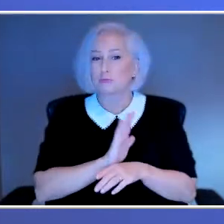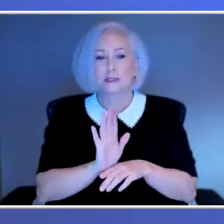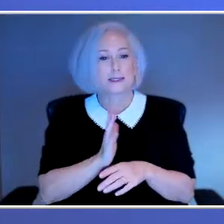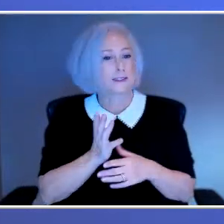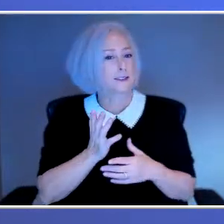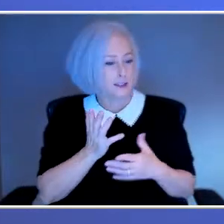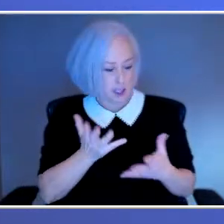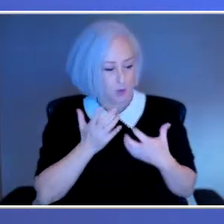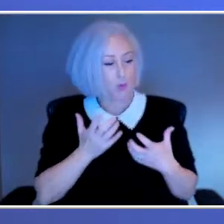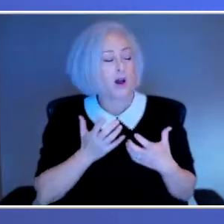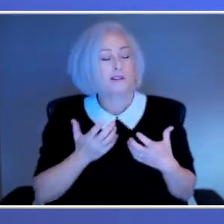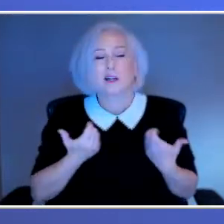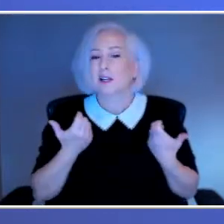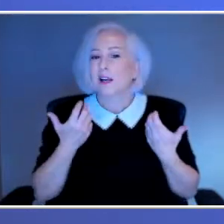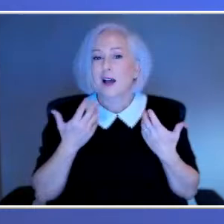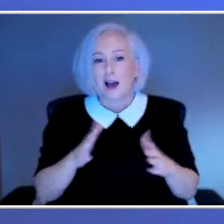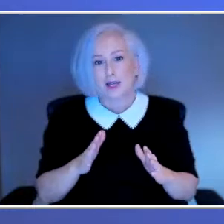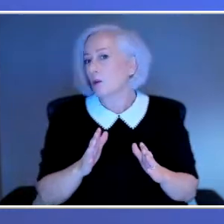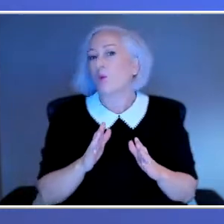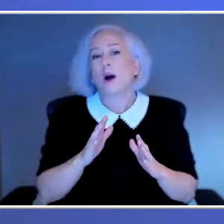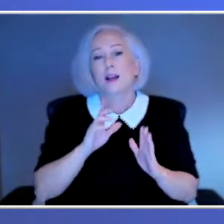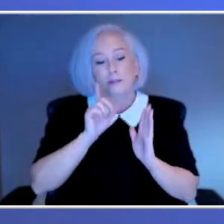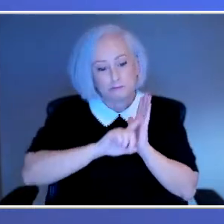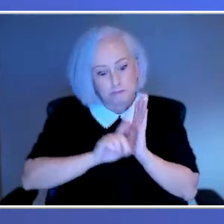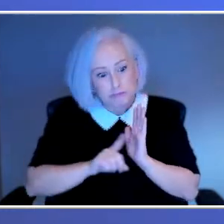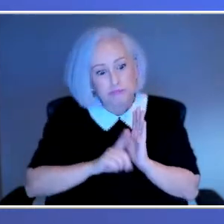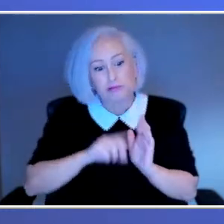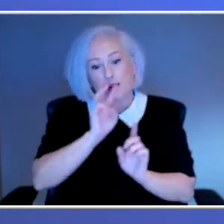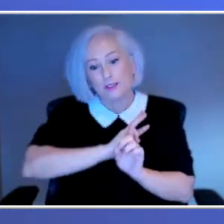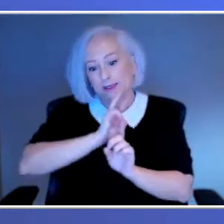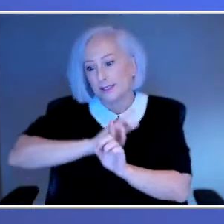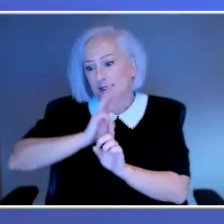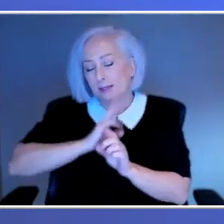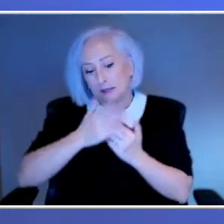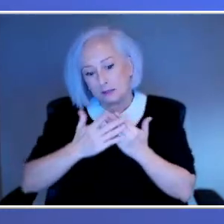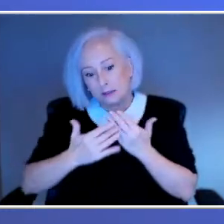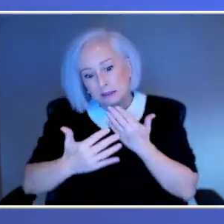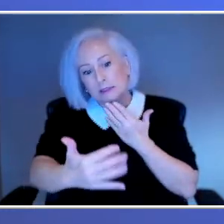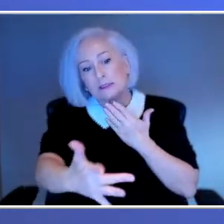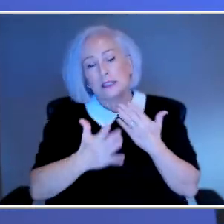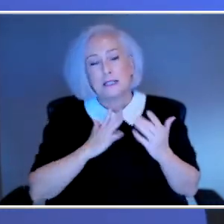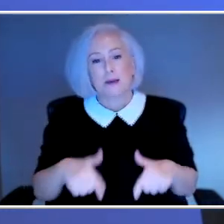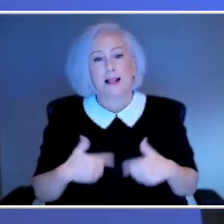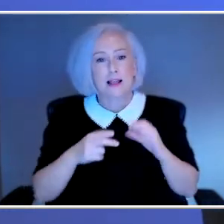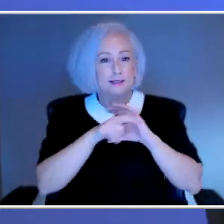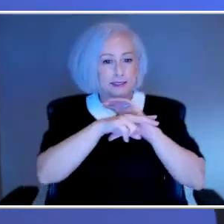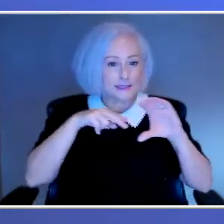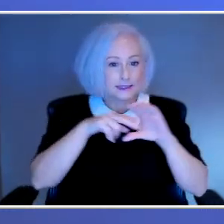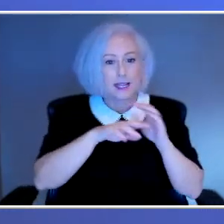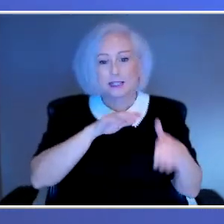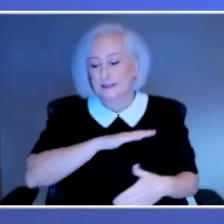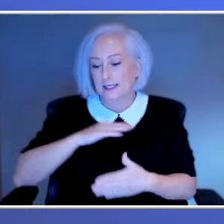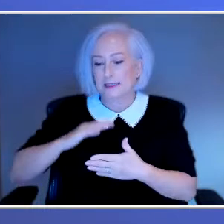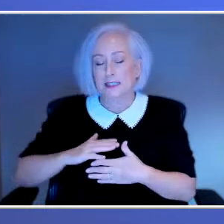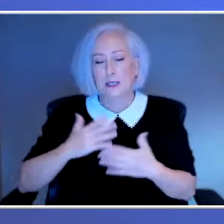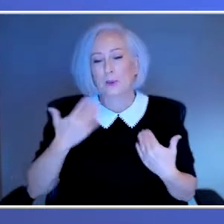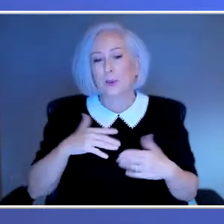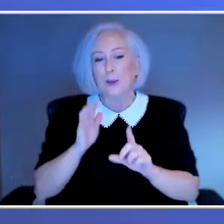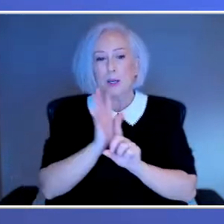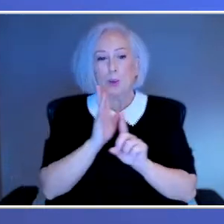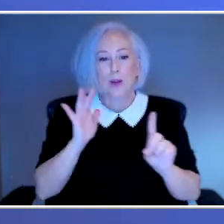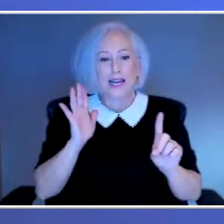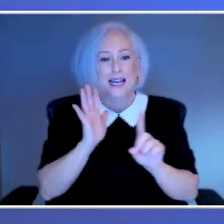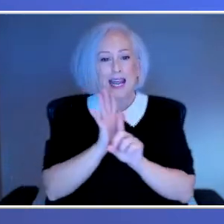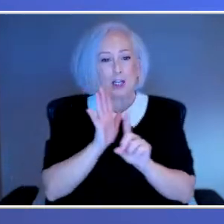I mean, we're talking the rest of my life. I mean, all these scans, I mean, the radiation, I don't know. I just thought more scans. I